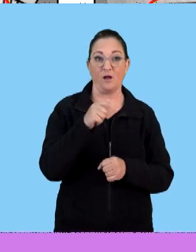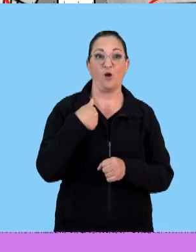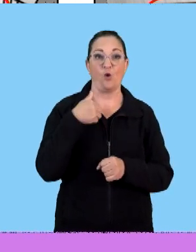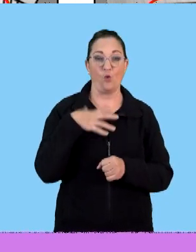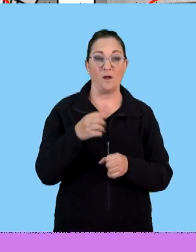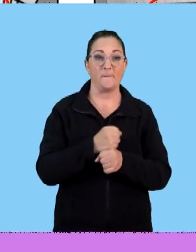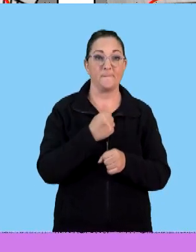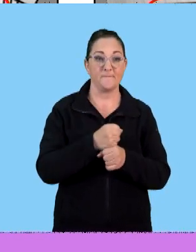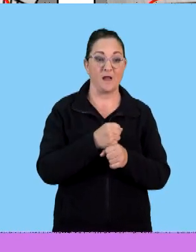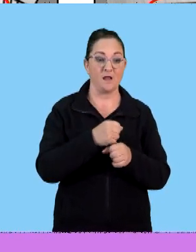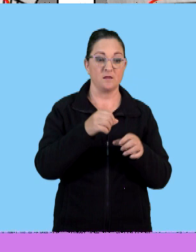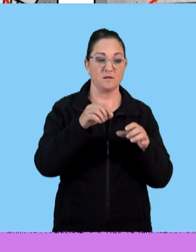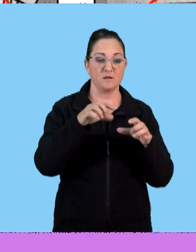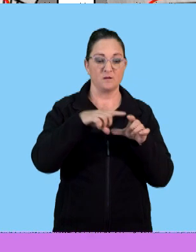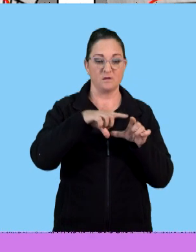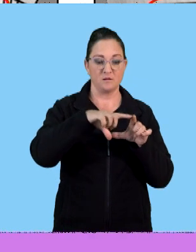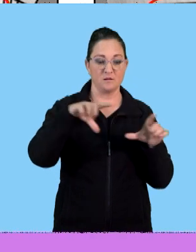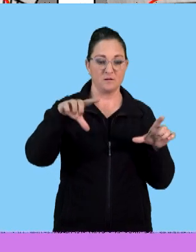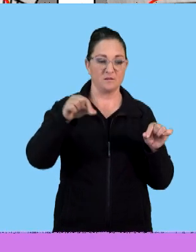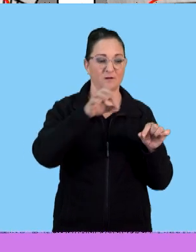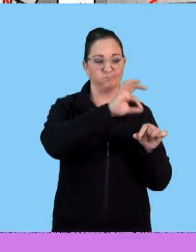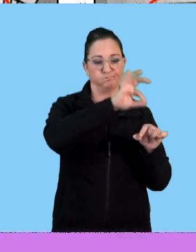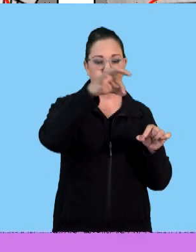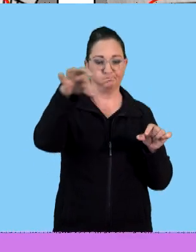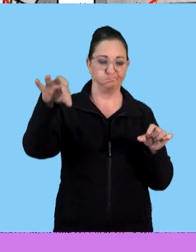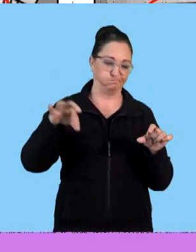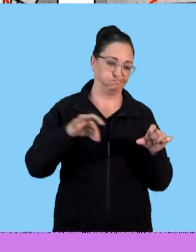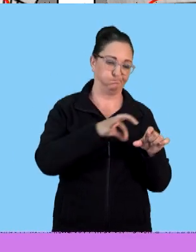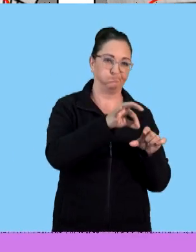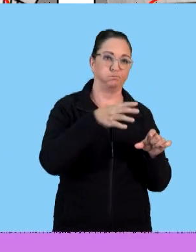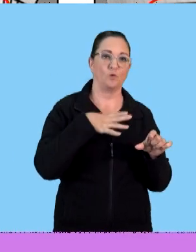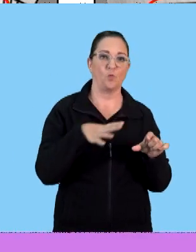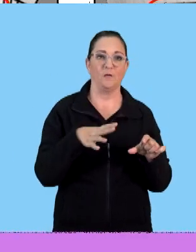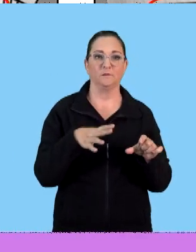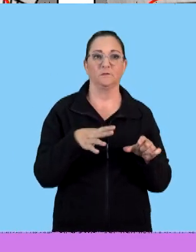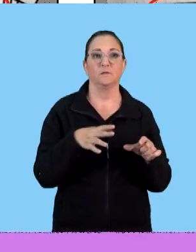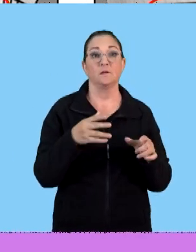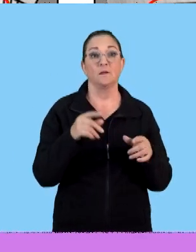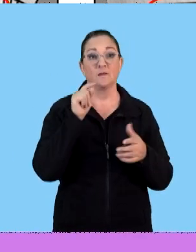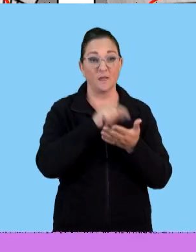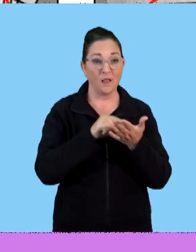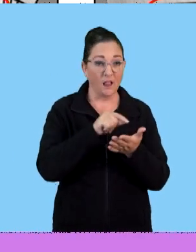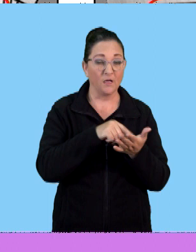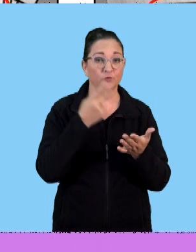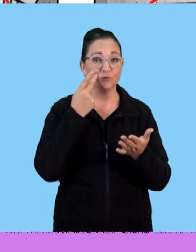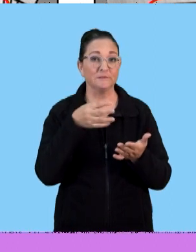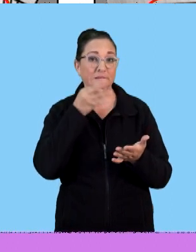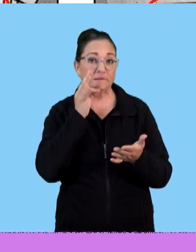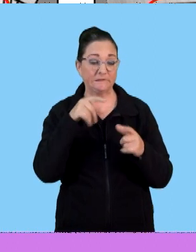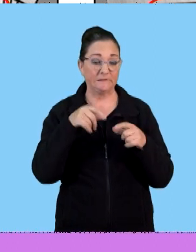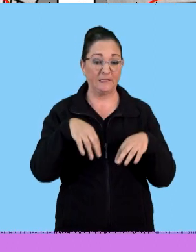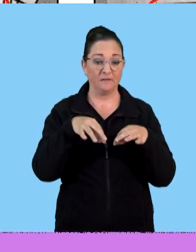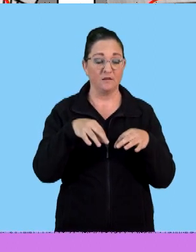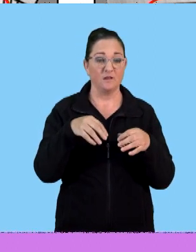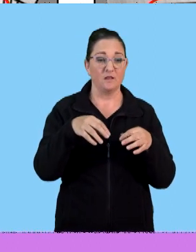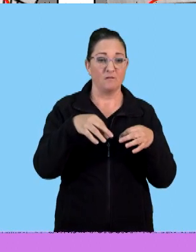that Ayanda wants to make a decorative border on some of the tea towels. Calculate the perimeter of a